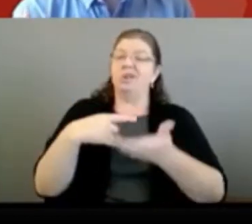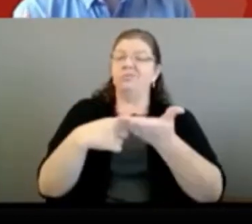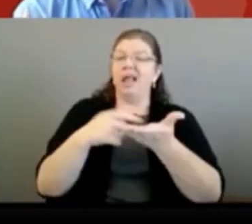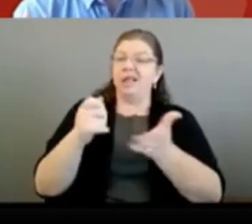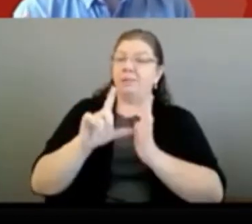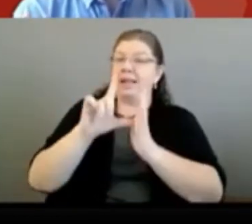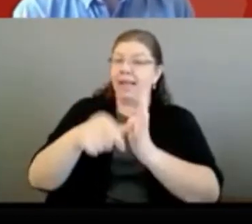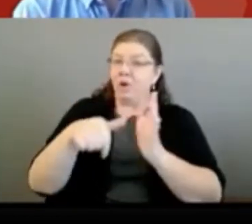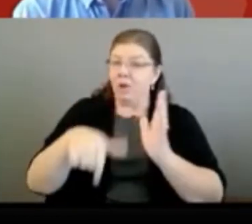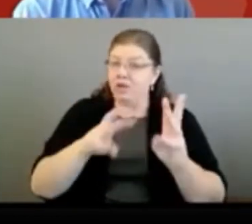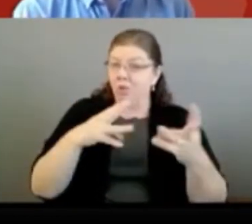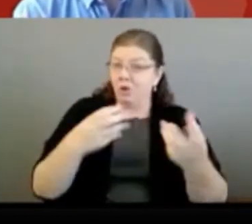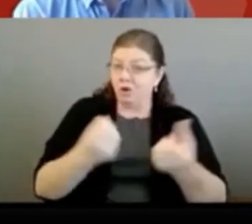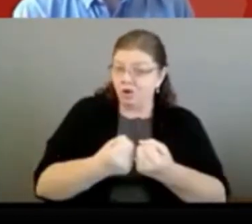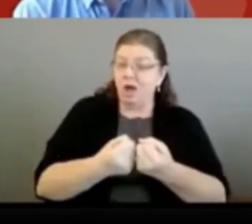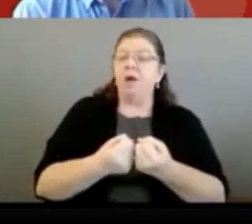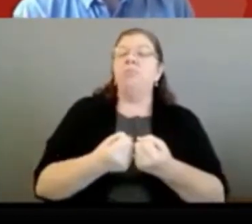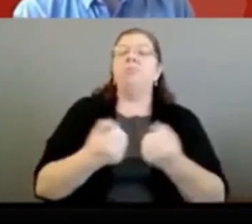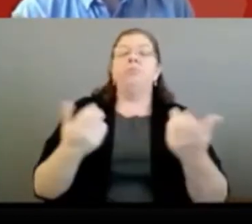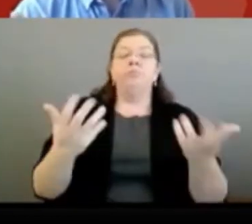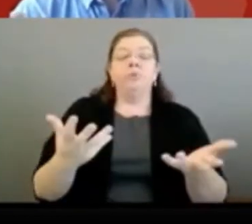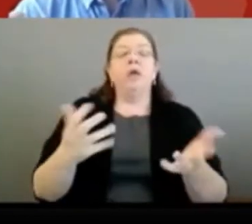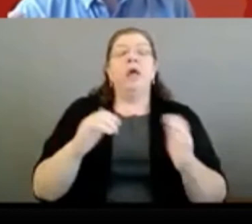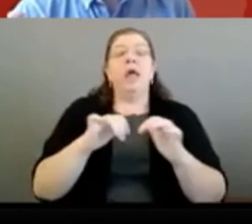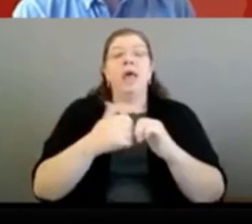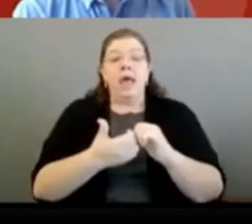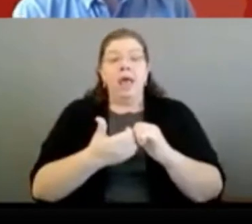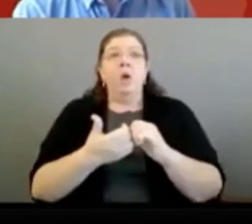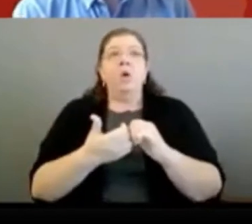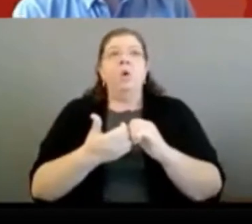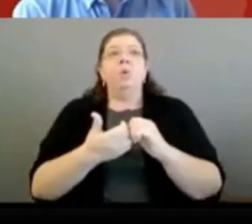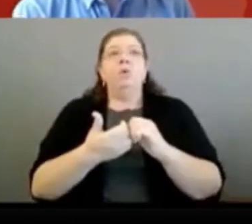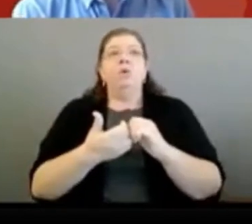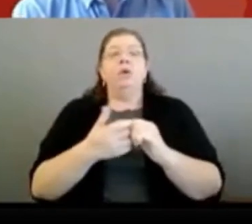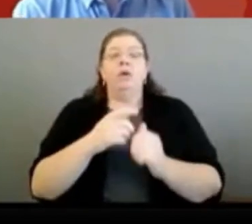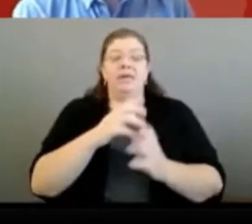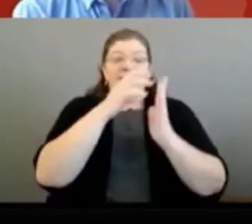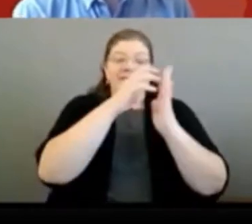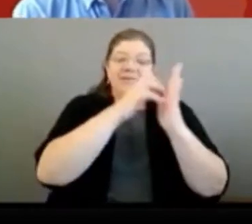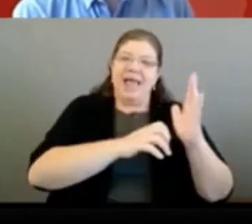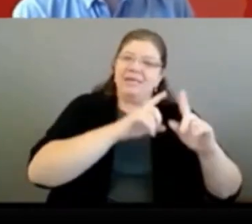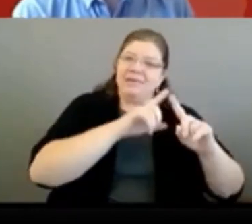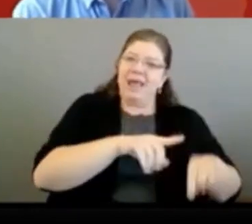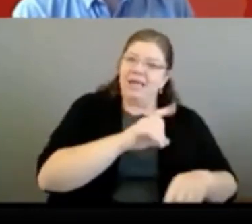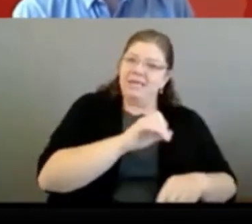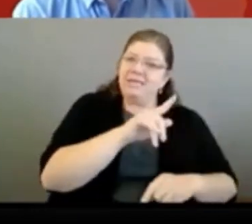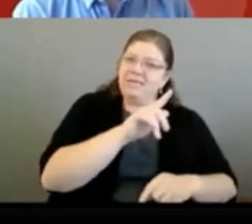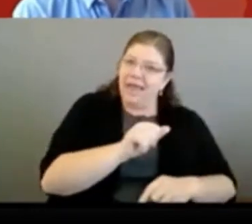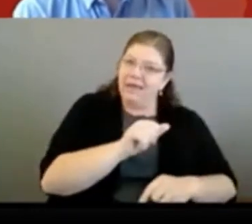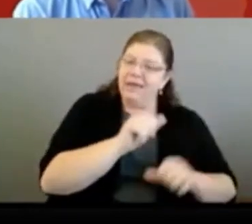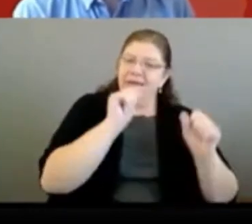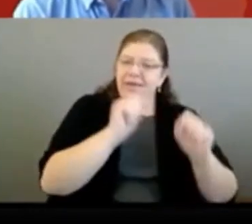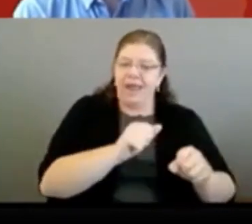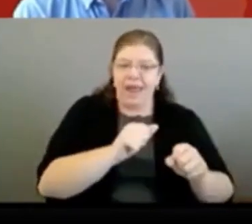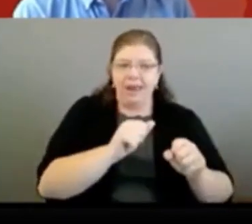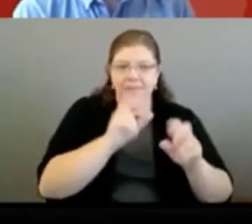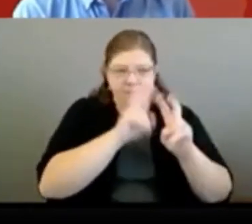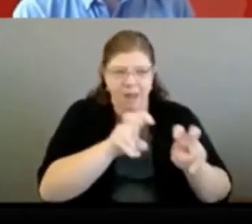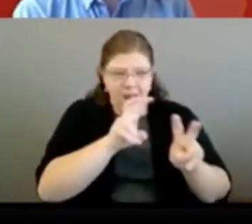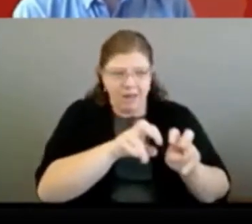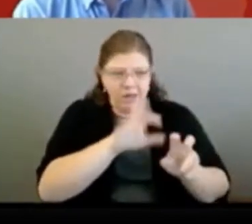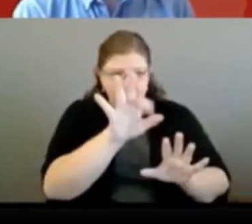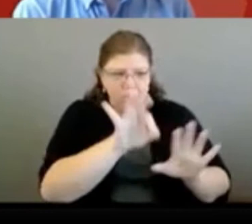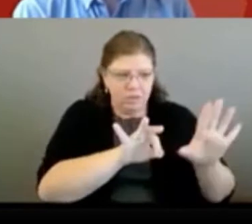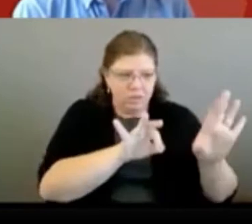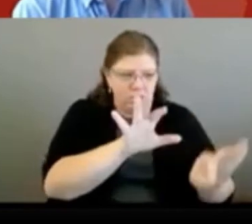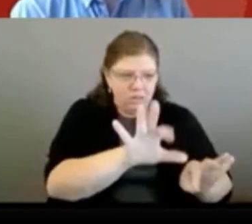this workshop is how these, how even text-based data in many cases can be mined to tease out social